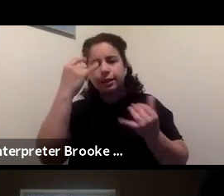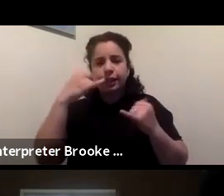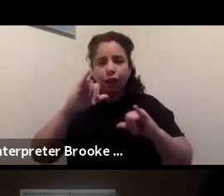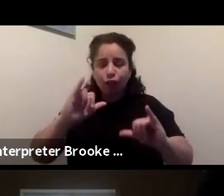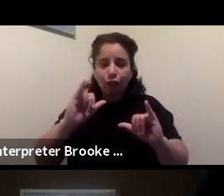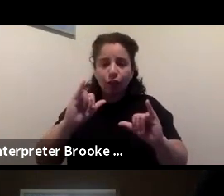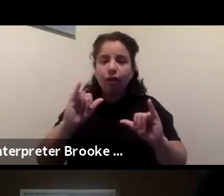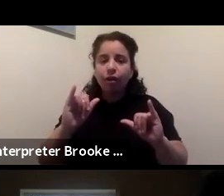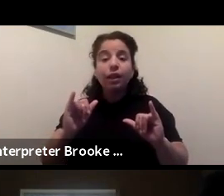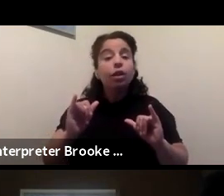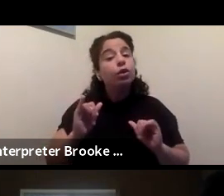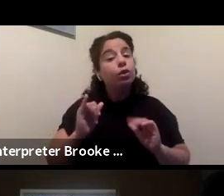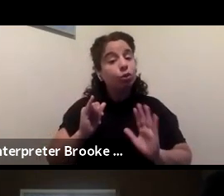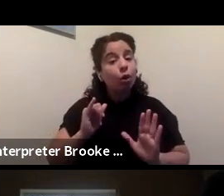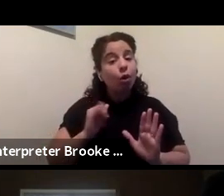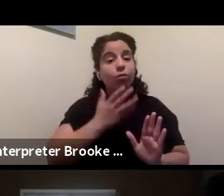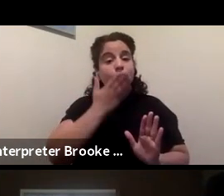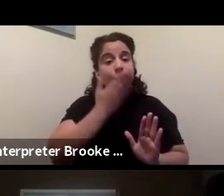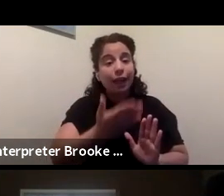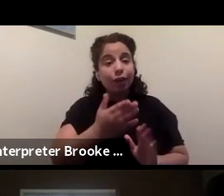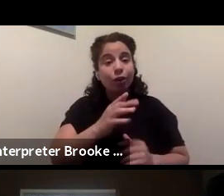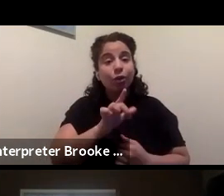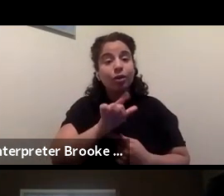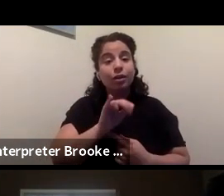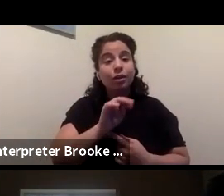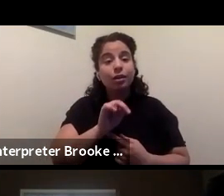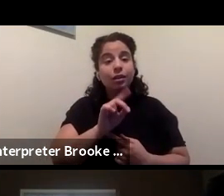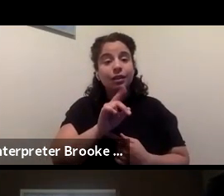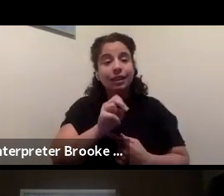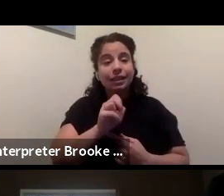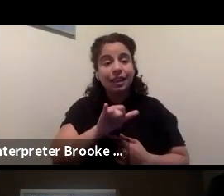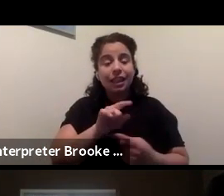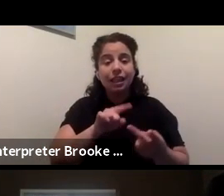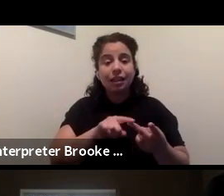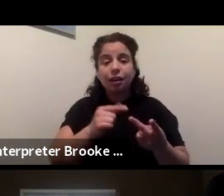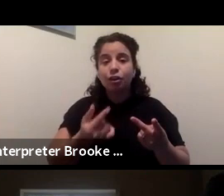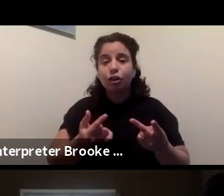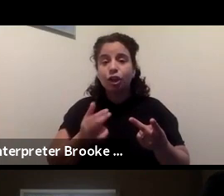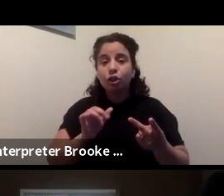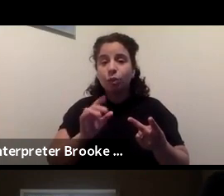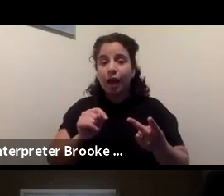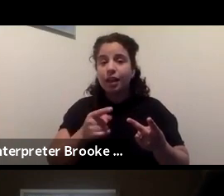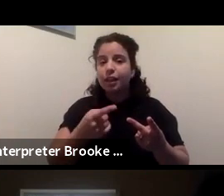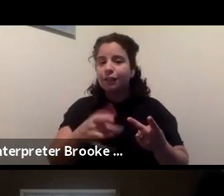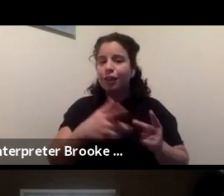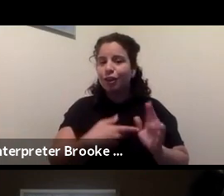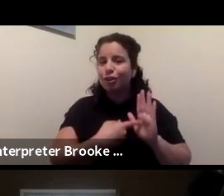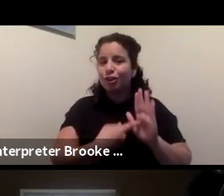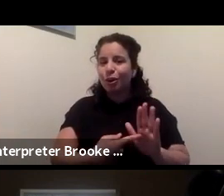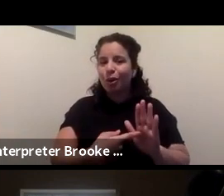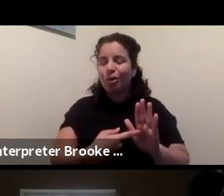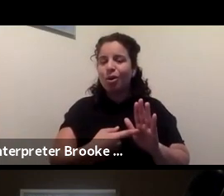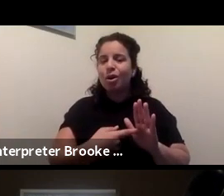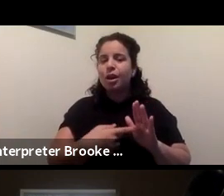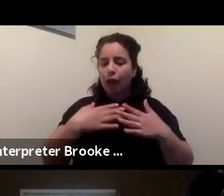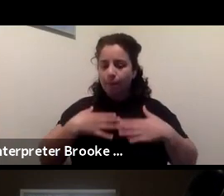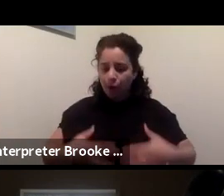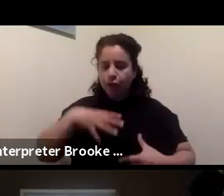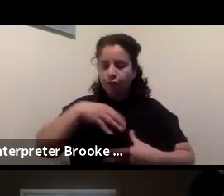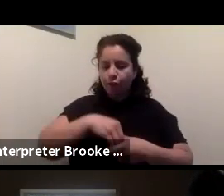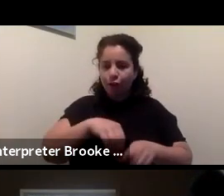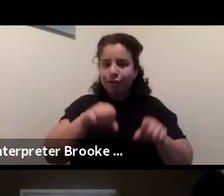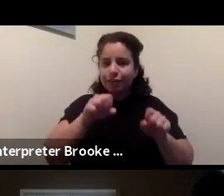know, Lindsay and Grant modeled ways that we can be embodied. And I'm interested in how